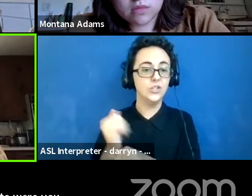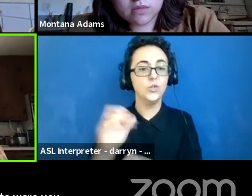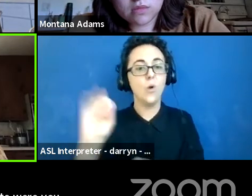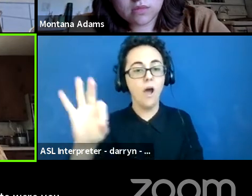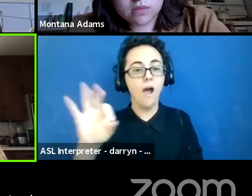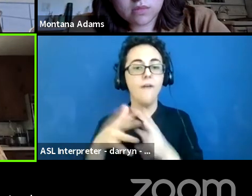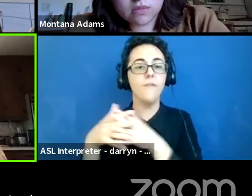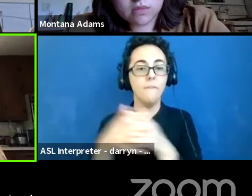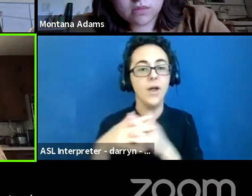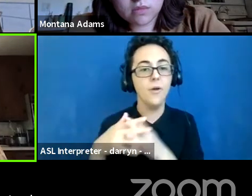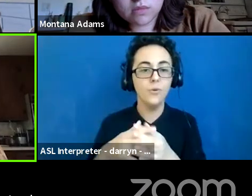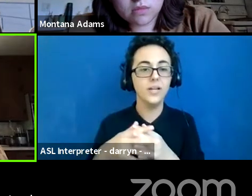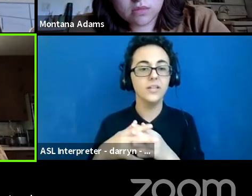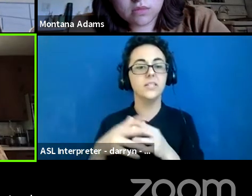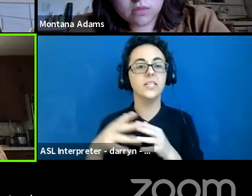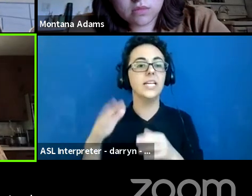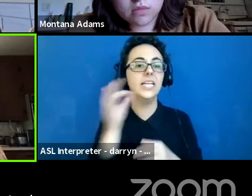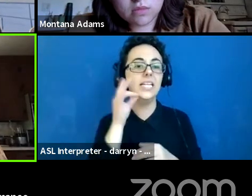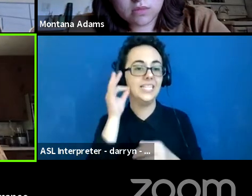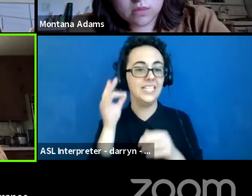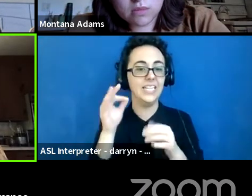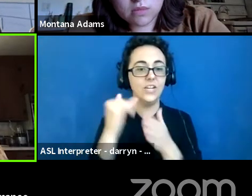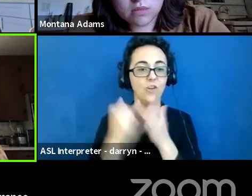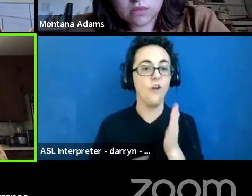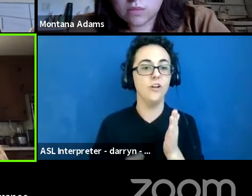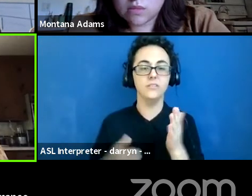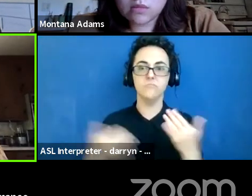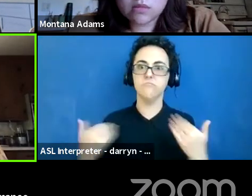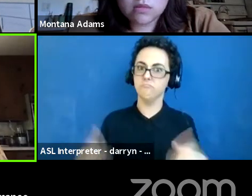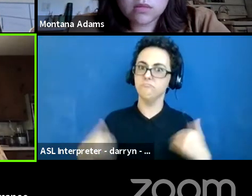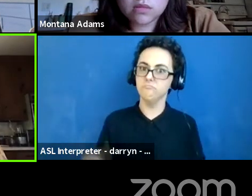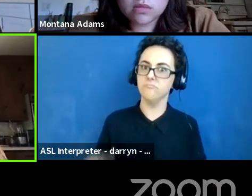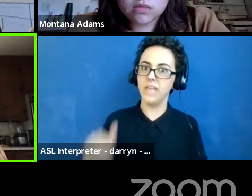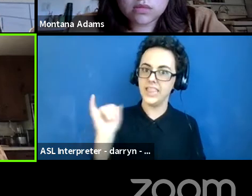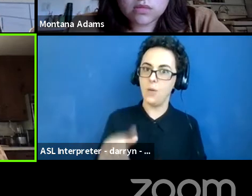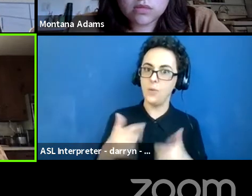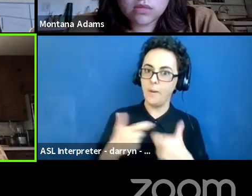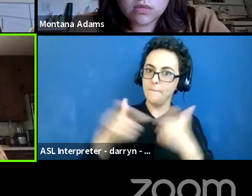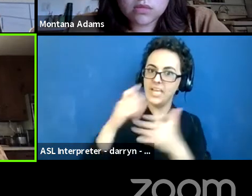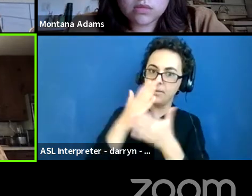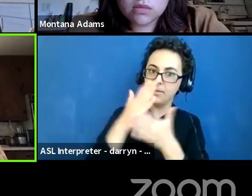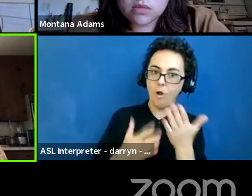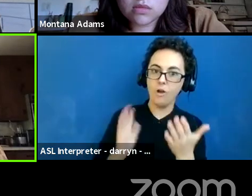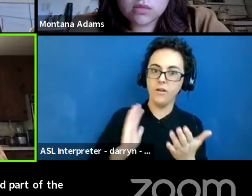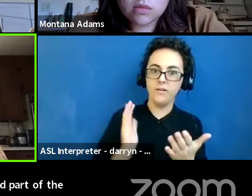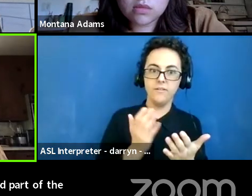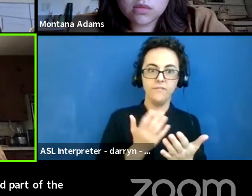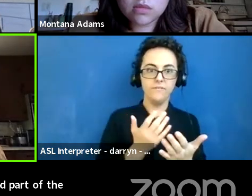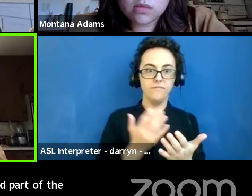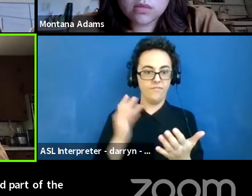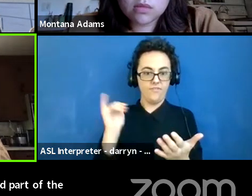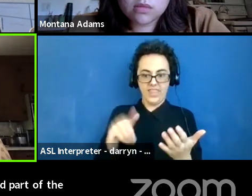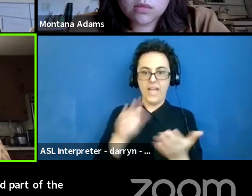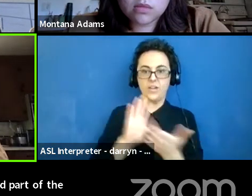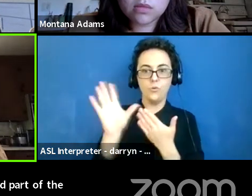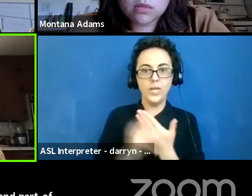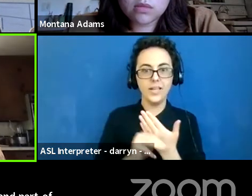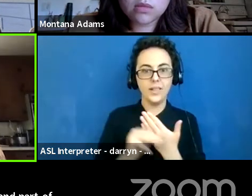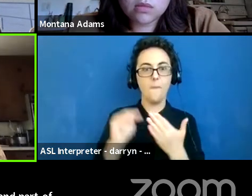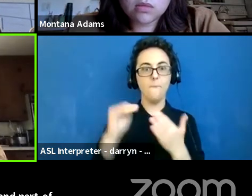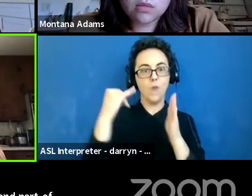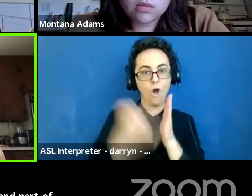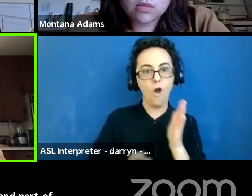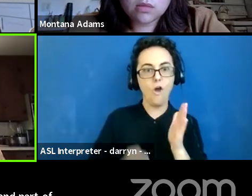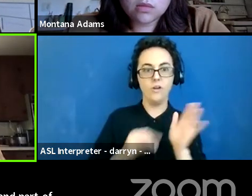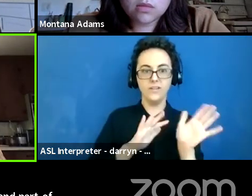performance art was such a big part of the curriculum and part of the artistry that was happening there. And you see the branches